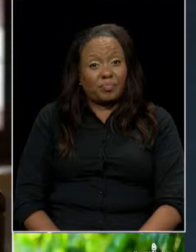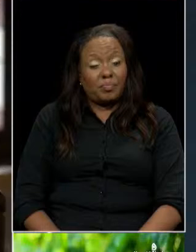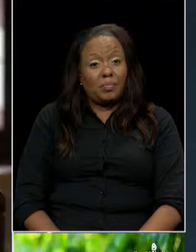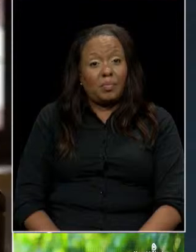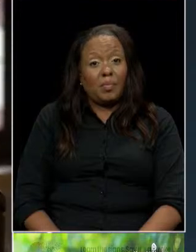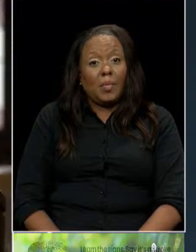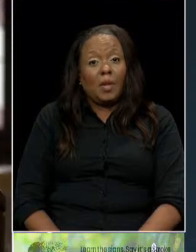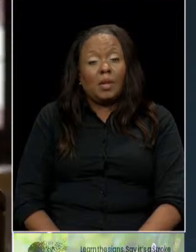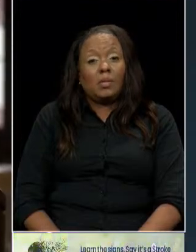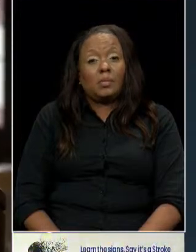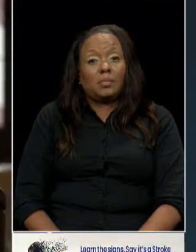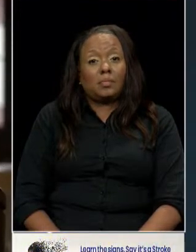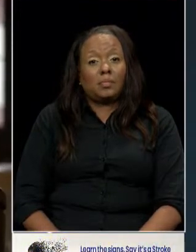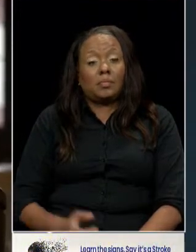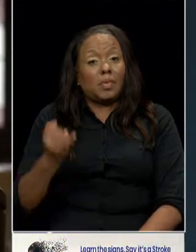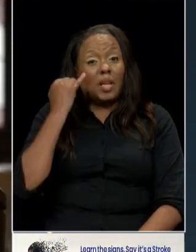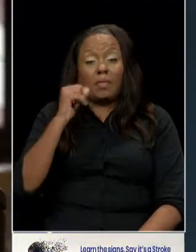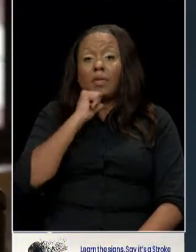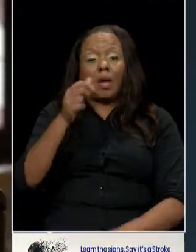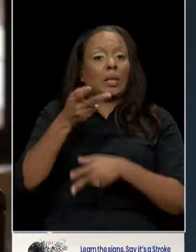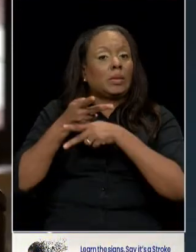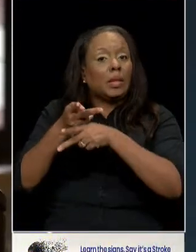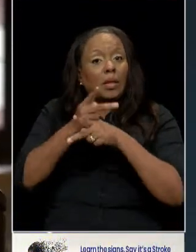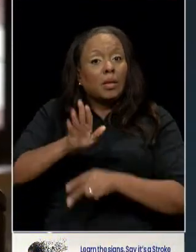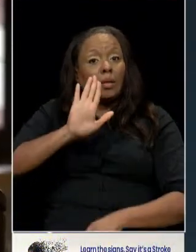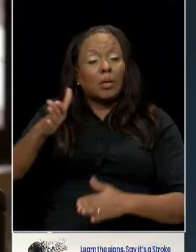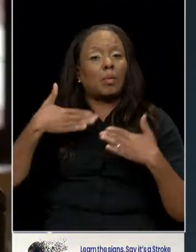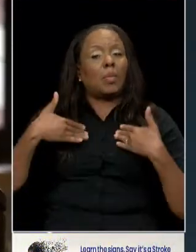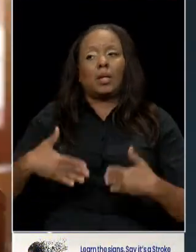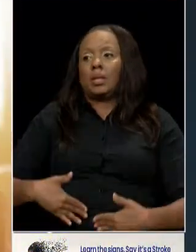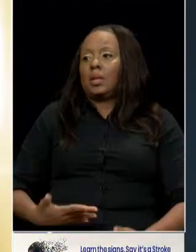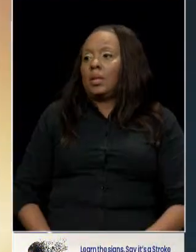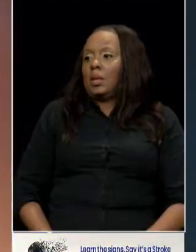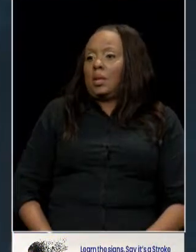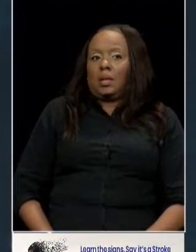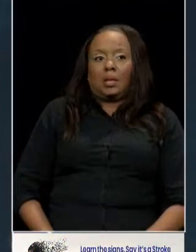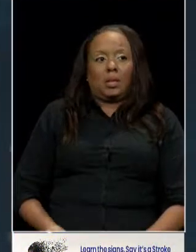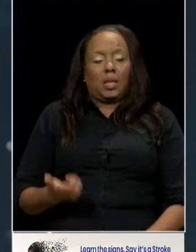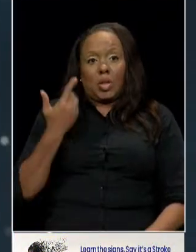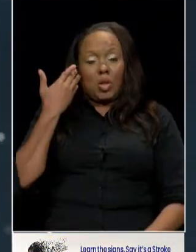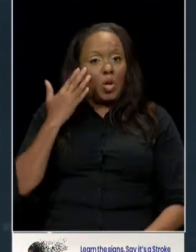to deteriorate, and you wouldn't realize that these things are happening to you.